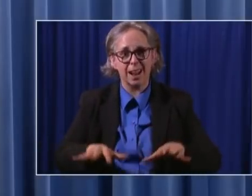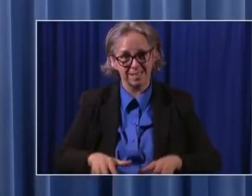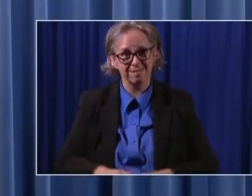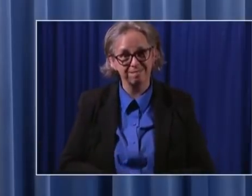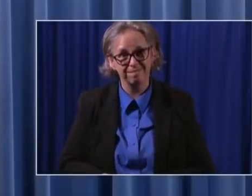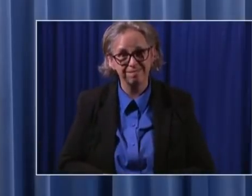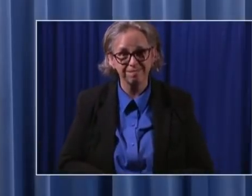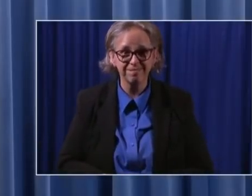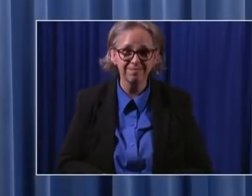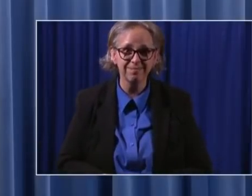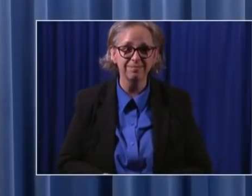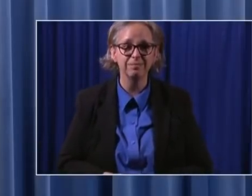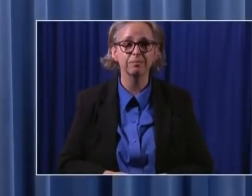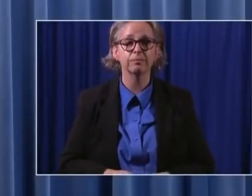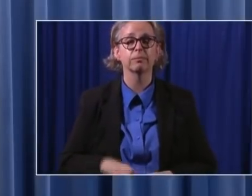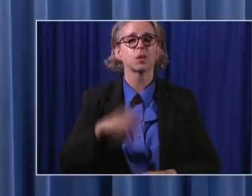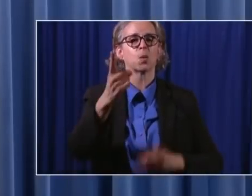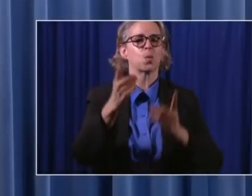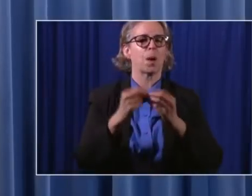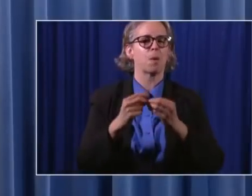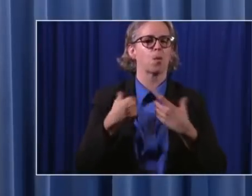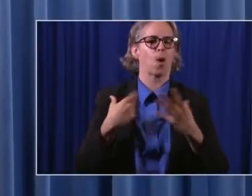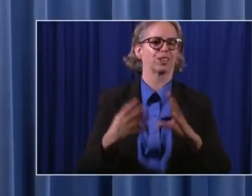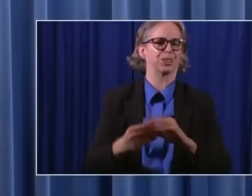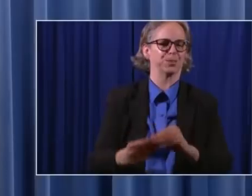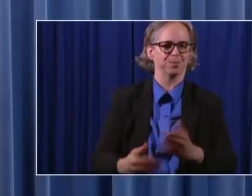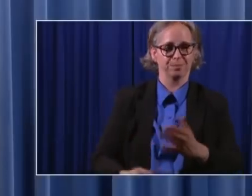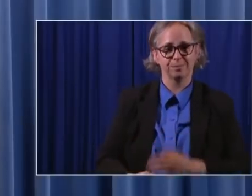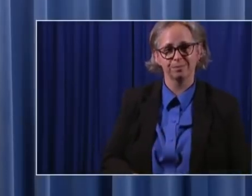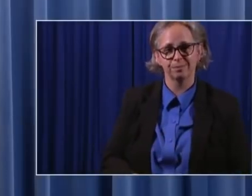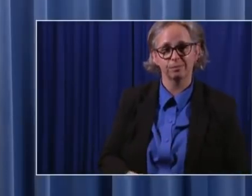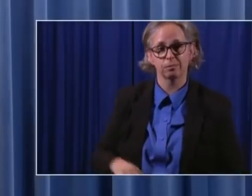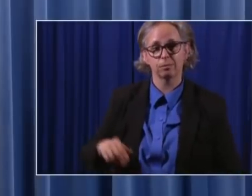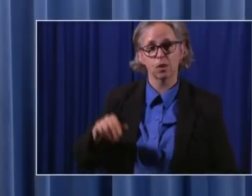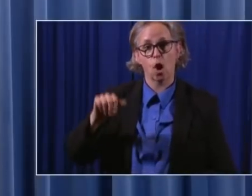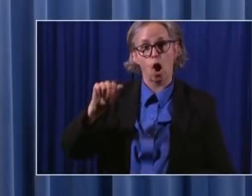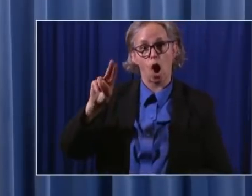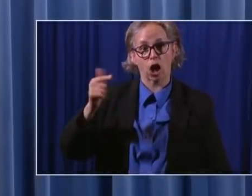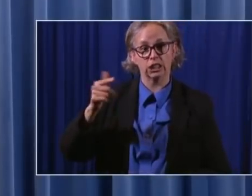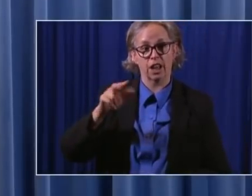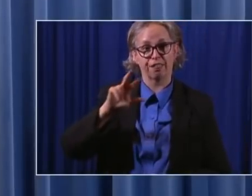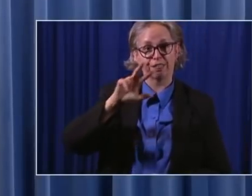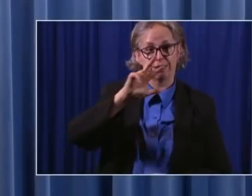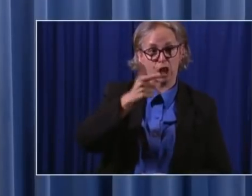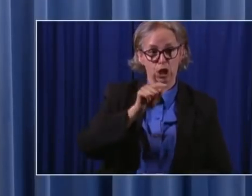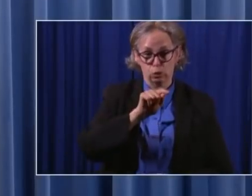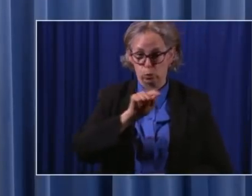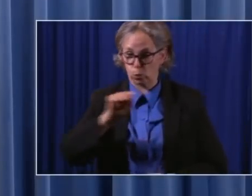There will be liquor control hearings on August 3rd, 4th, 5th, 6th, and 7th.